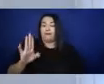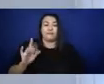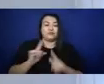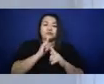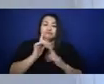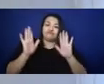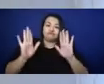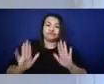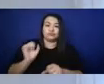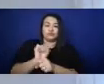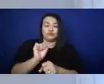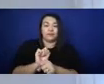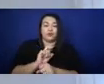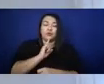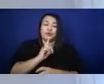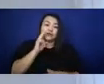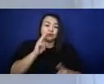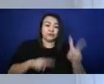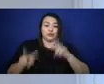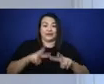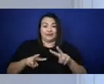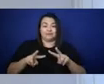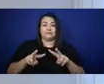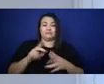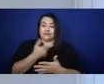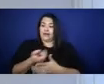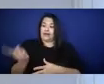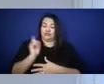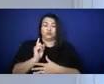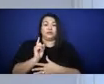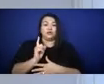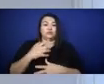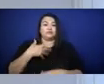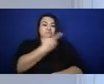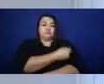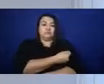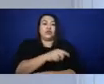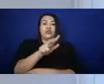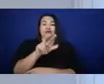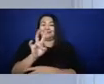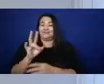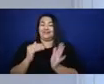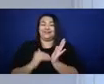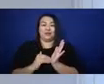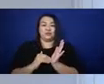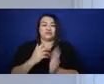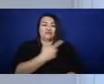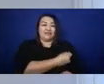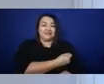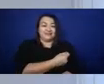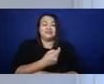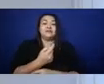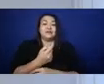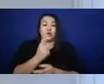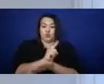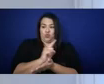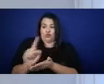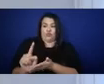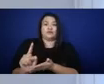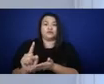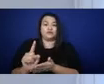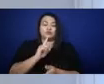how quickly we're able to get vaccines in arms. So between all of the providers, between the hubs, the city's hubs and the county's